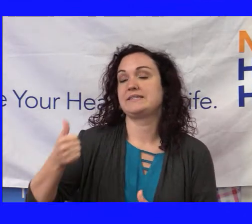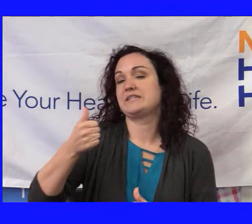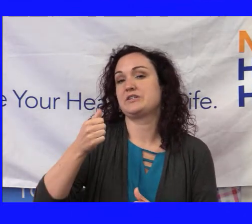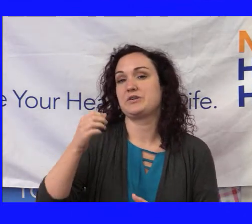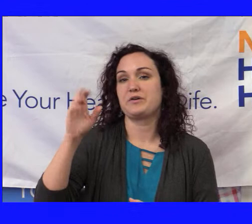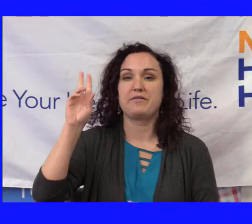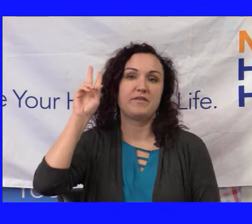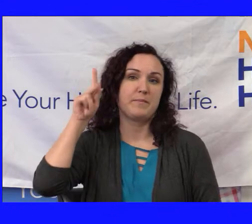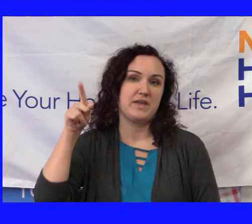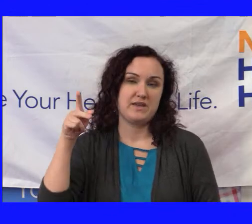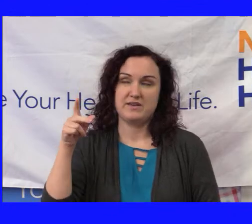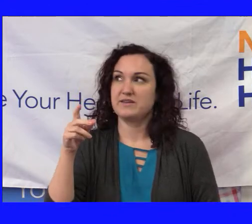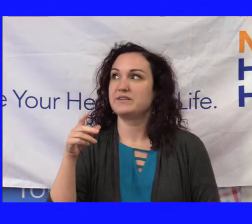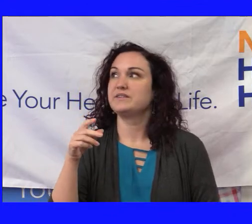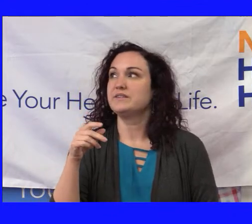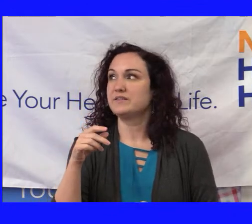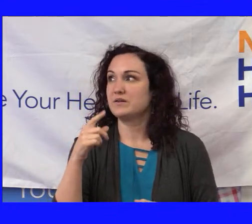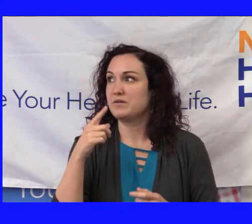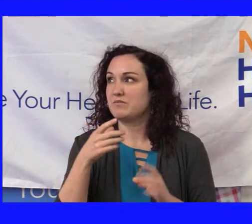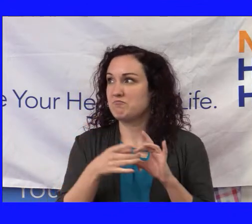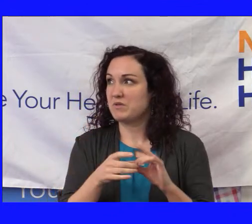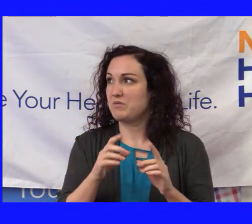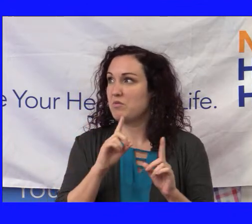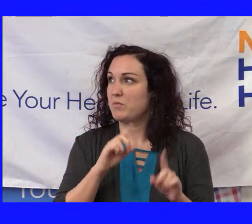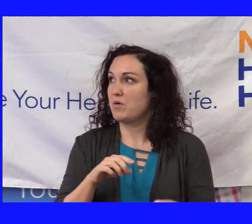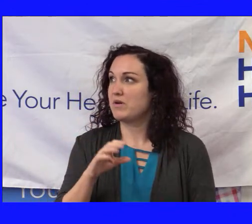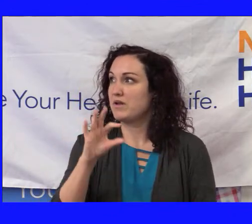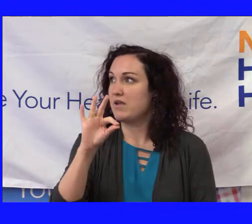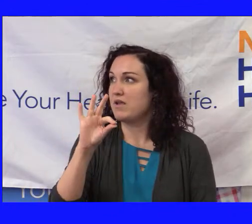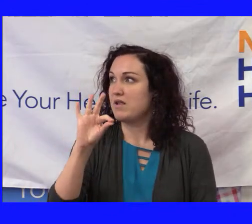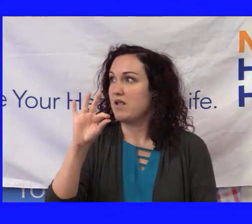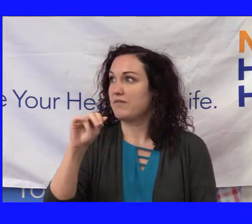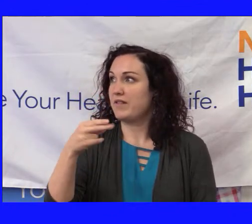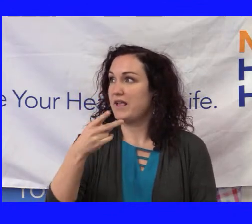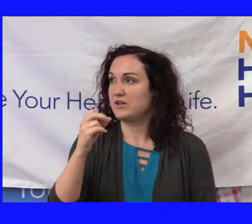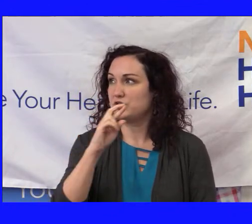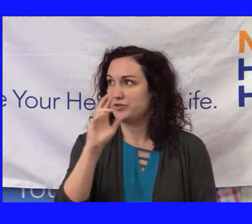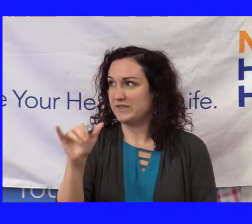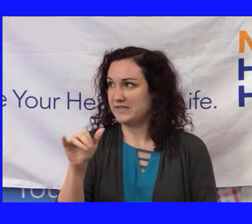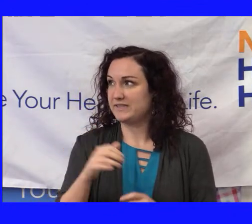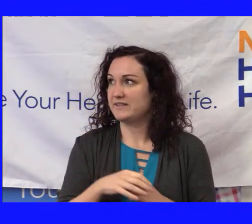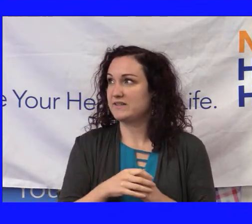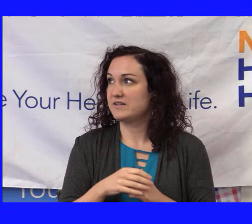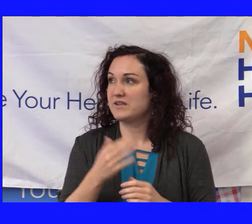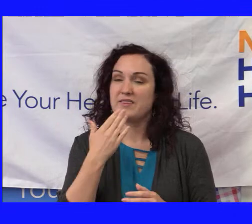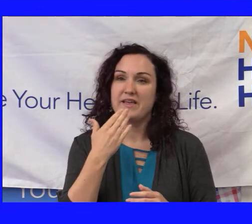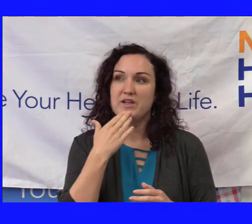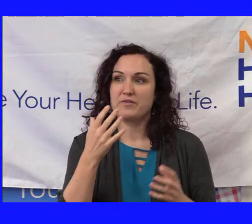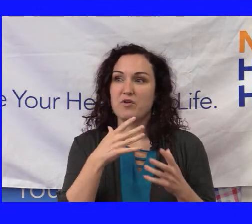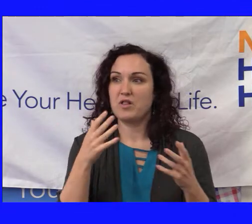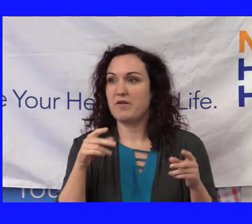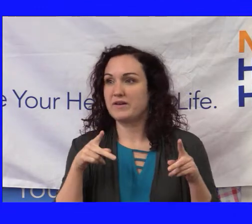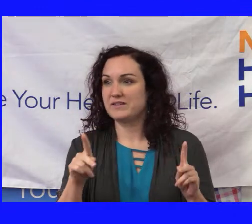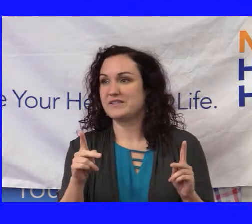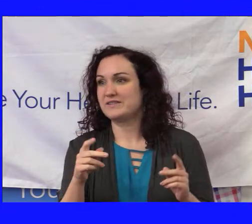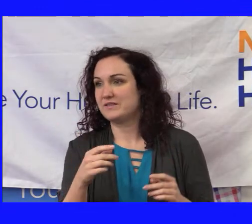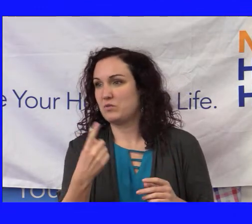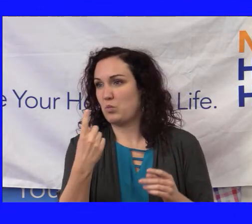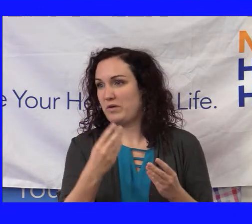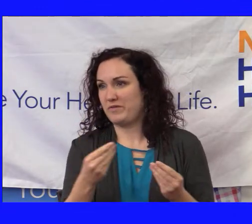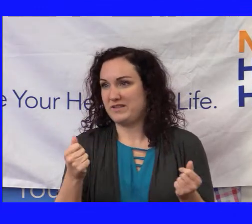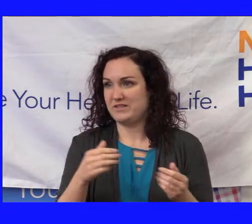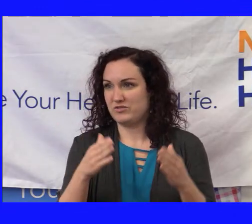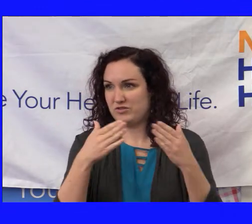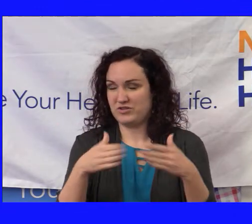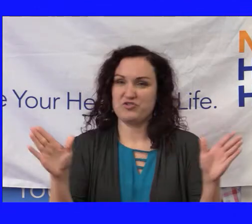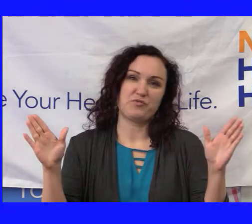Flaherty, about her report. Good afternoon, Chair Kurgan and Pinimura. Thank you for allowing us one resolution to